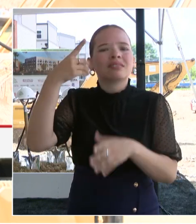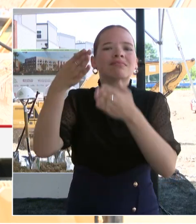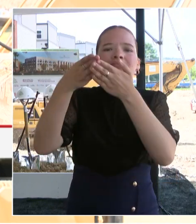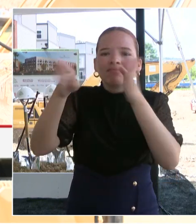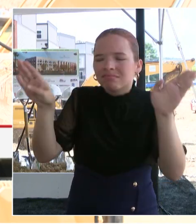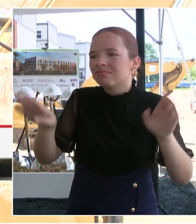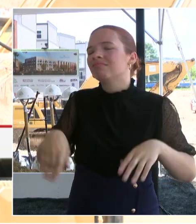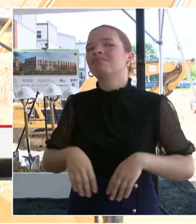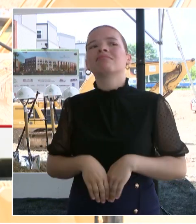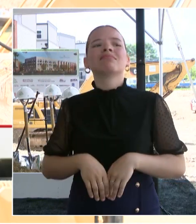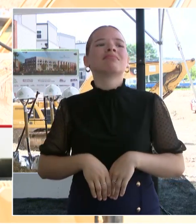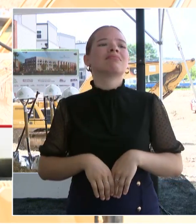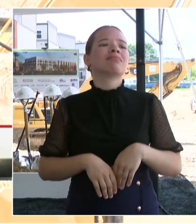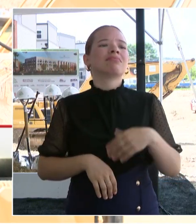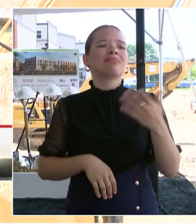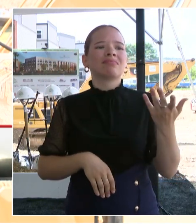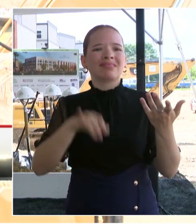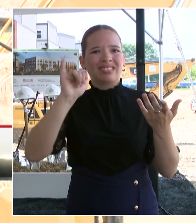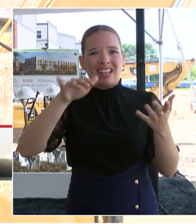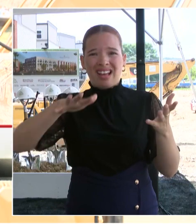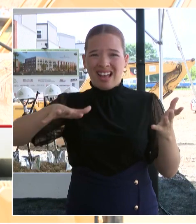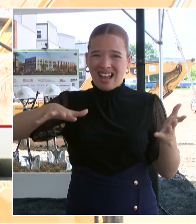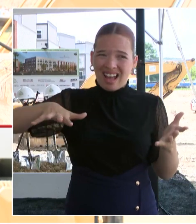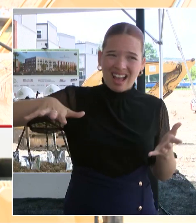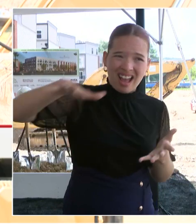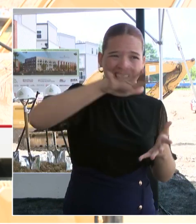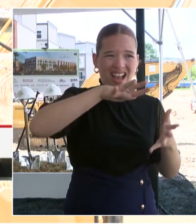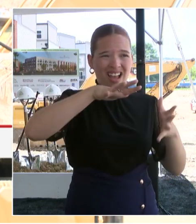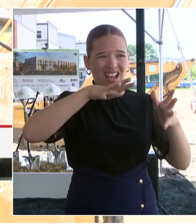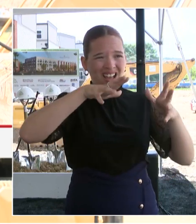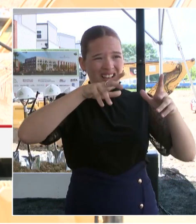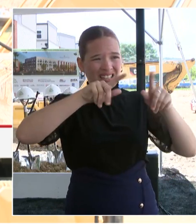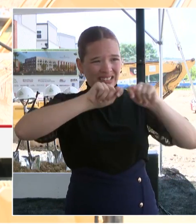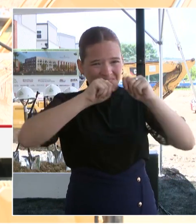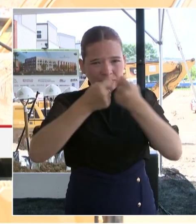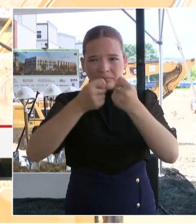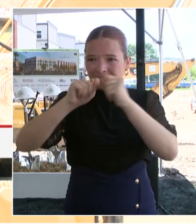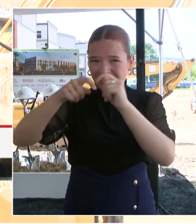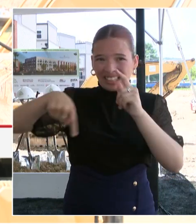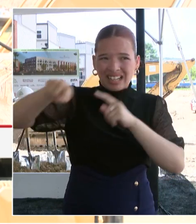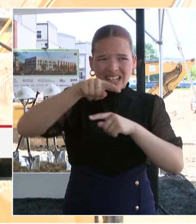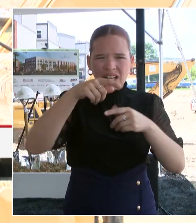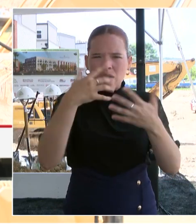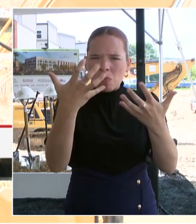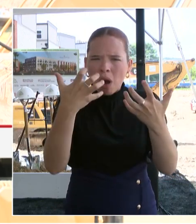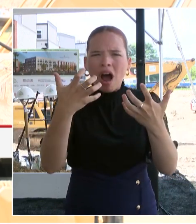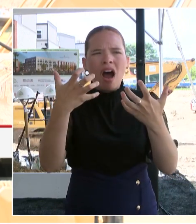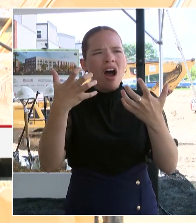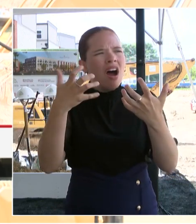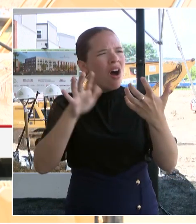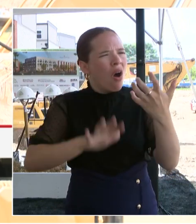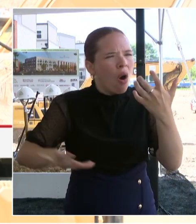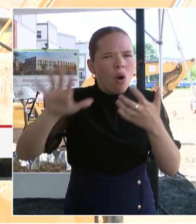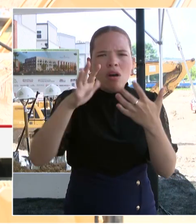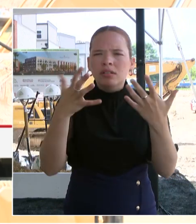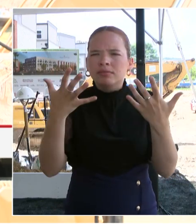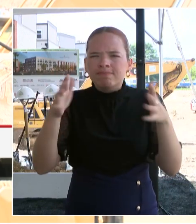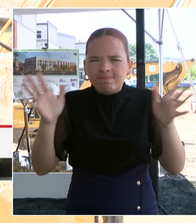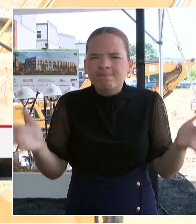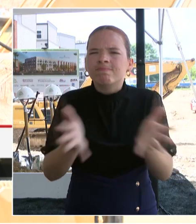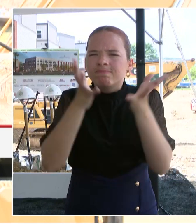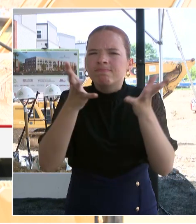trying to go regional, and they said, you go do that. But this is a regional problem. It's time to step up. We have incredible lawyers at Gallagher, Views and